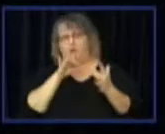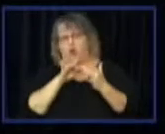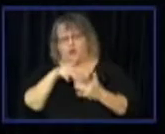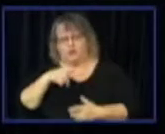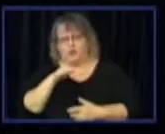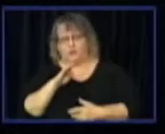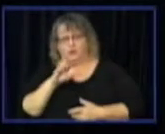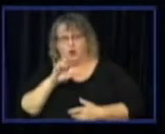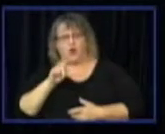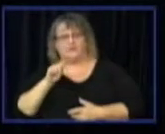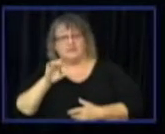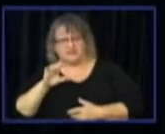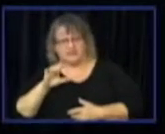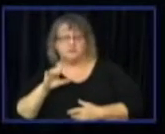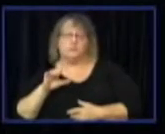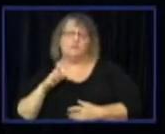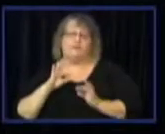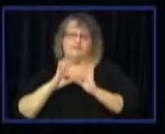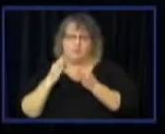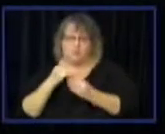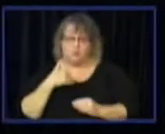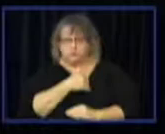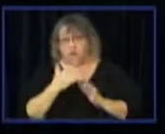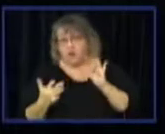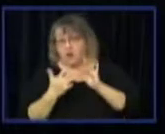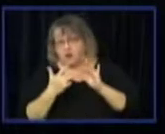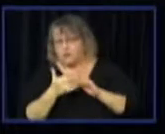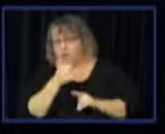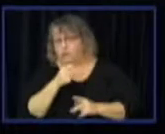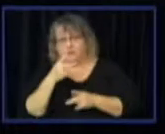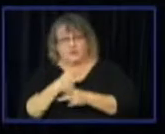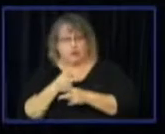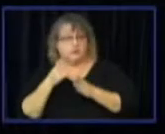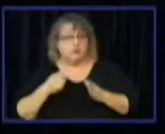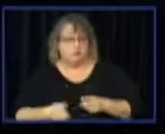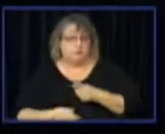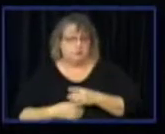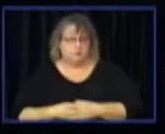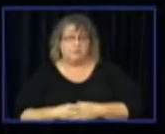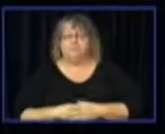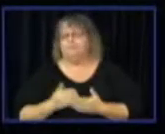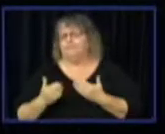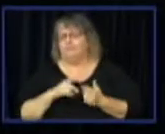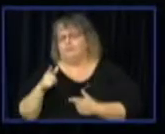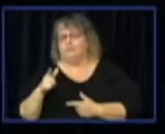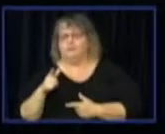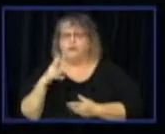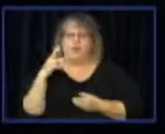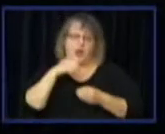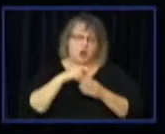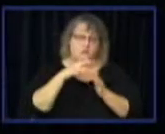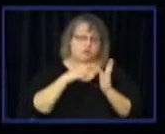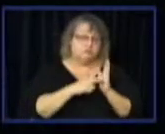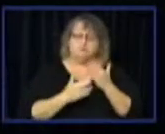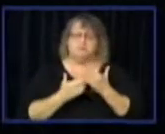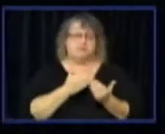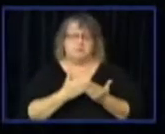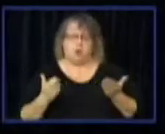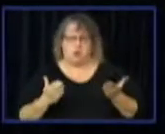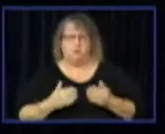us, or it could be a family member or another caretaker, whether they choose to be in the registry or